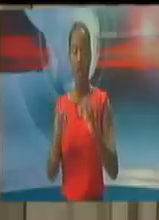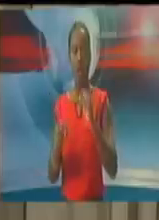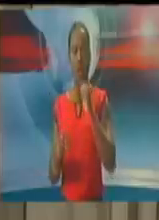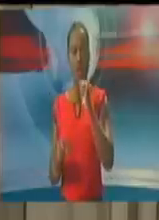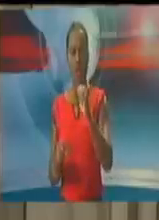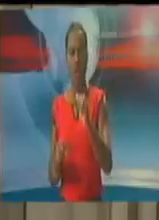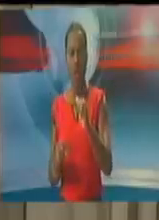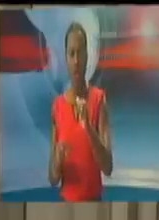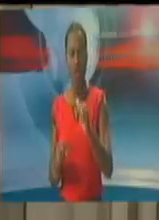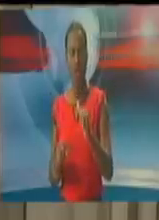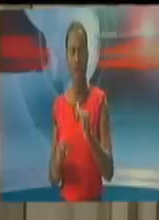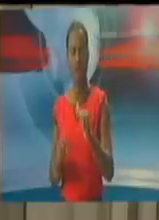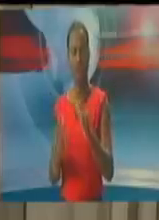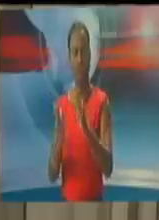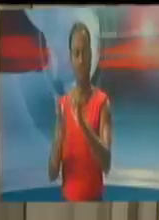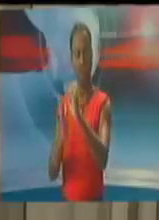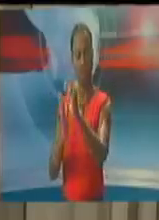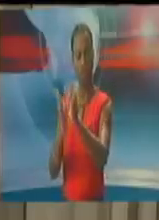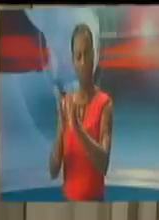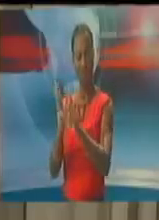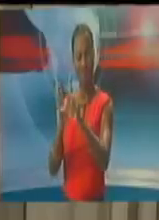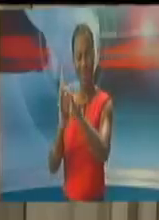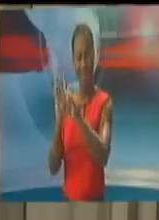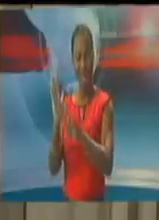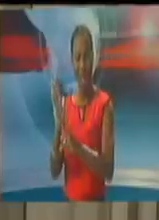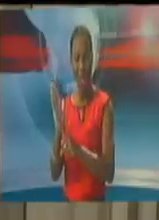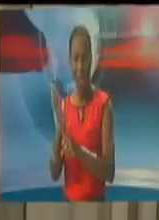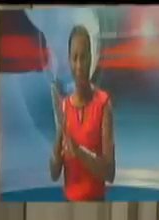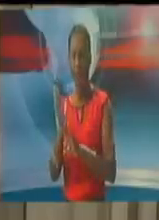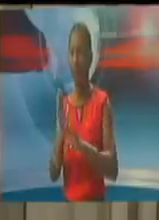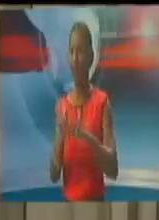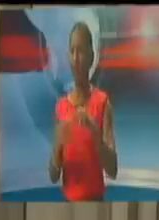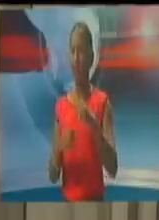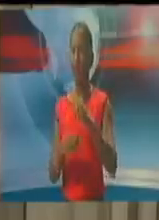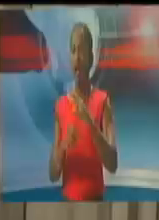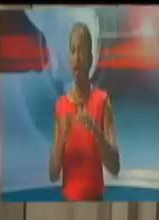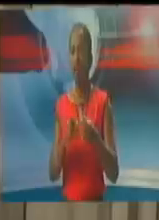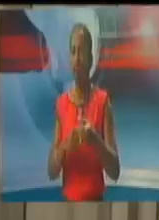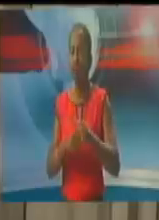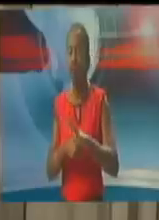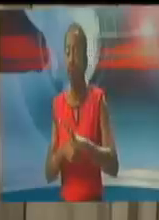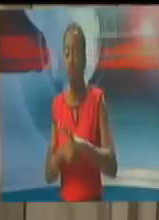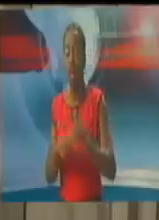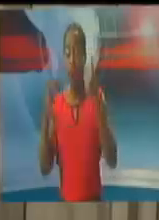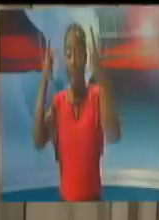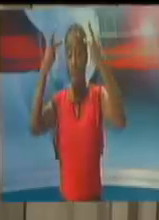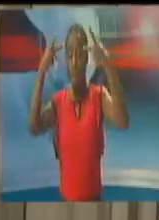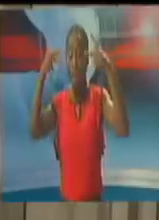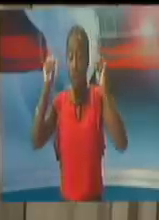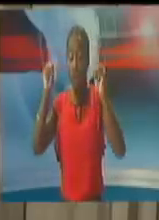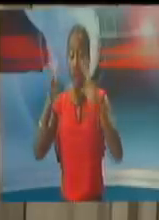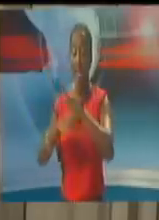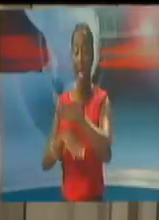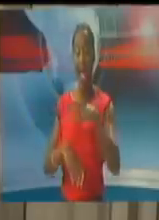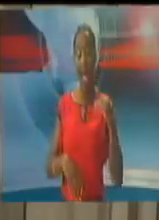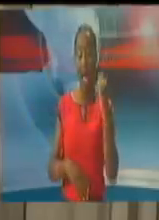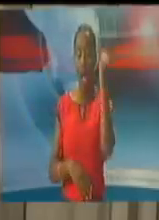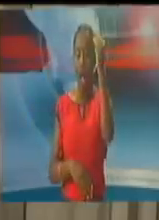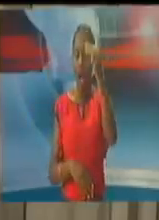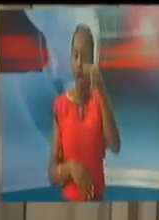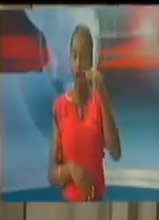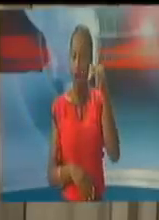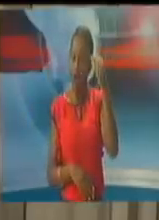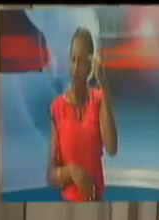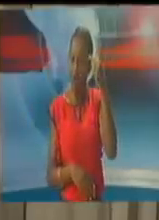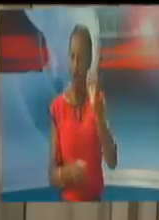to legislate our way out of COVID-19. The Prime Minister and the government, through the Minister of Health, the Chief